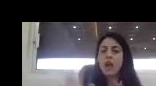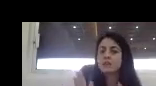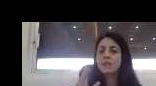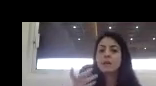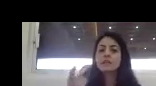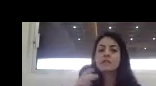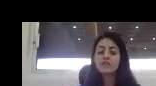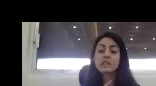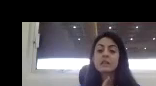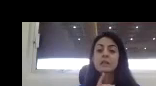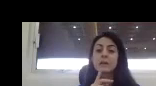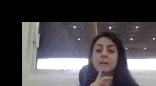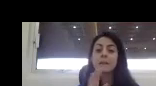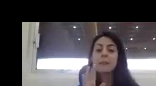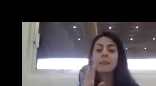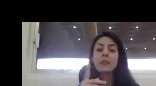social protection